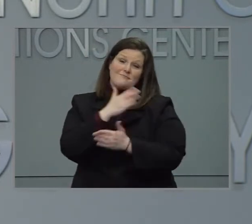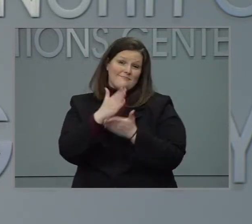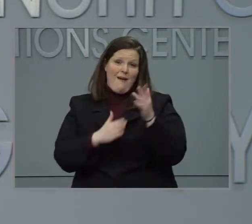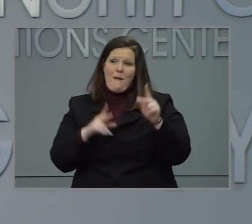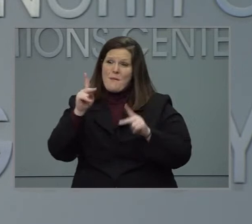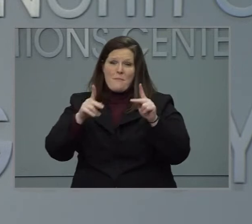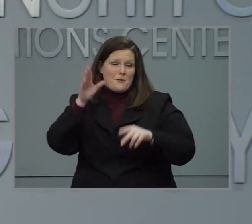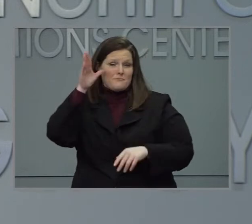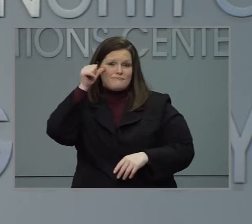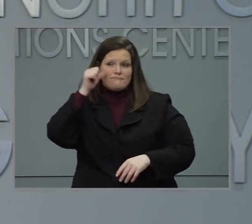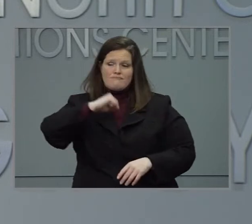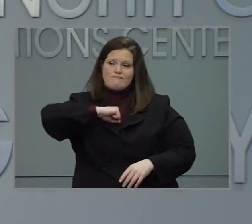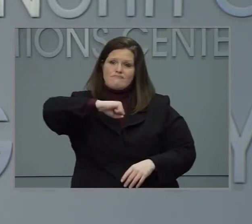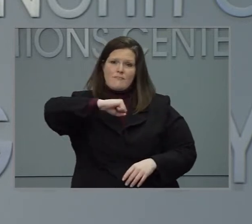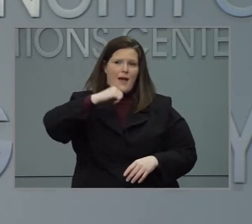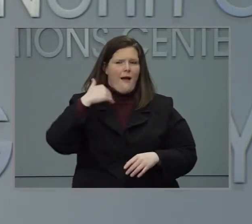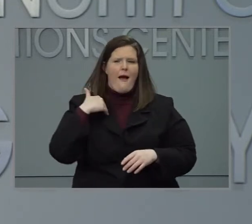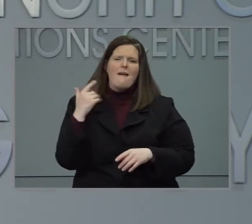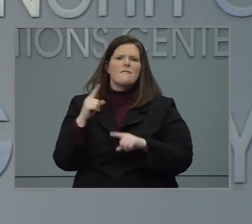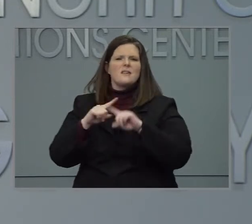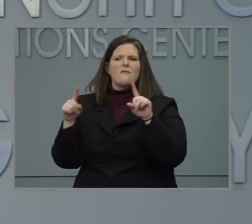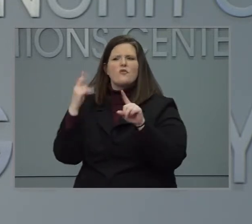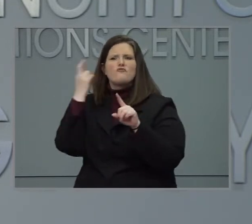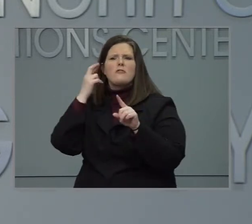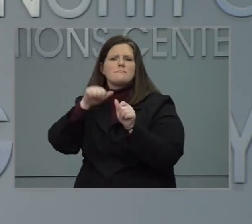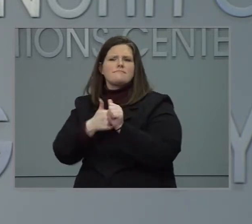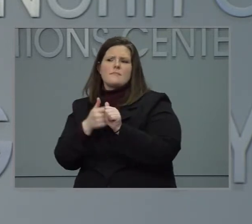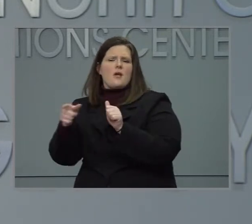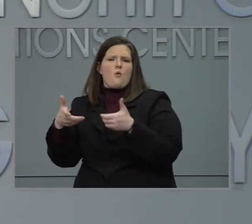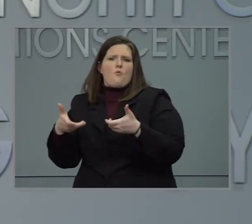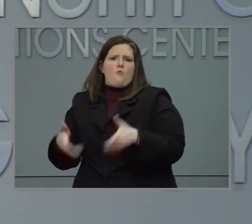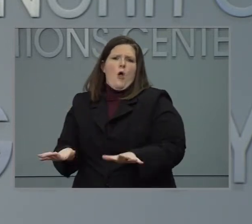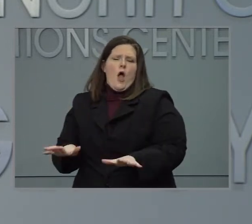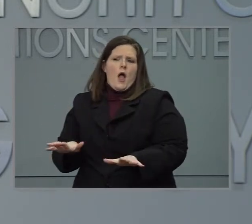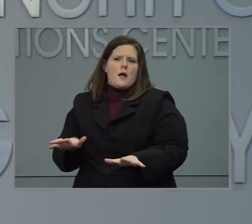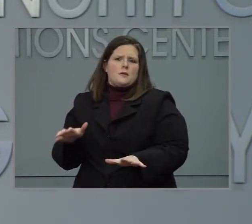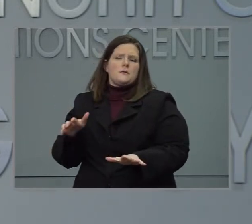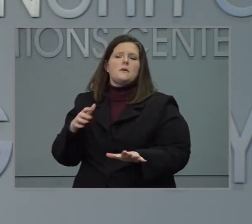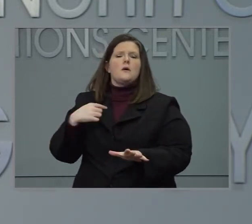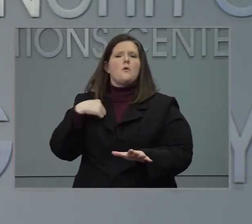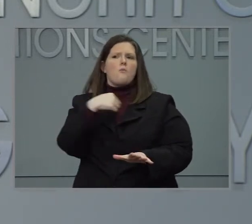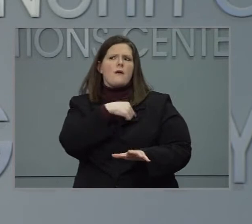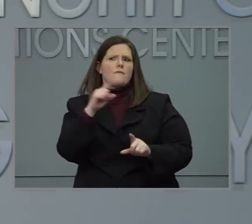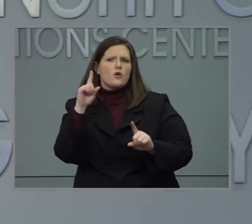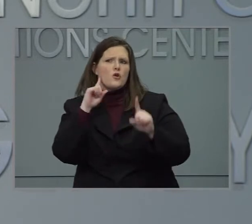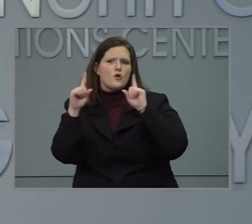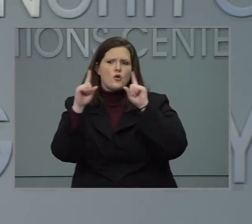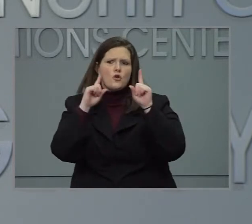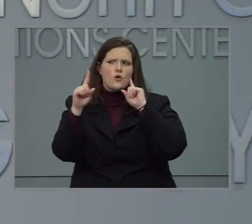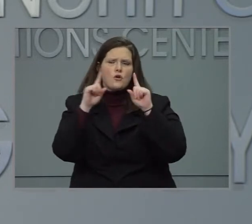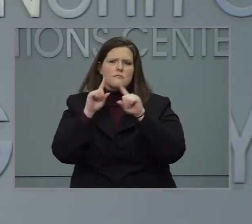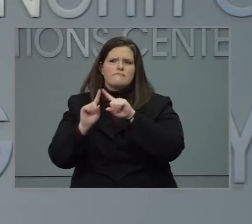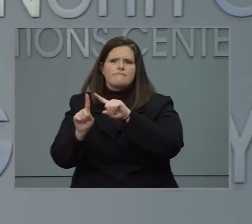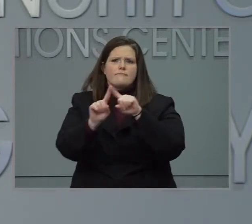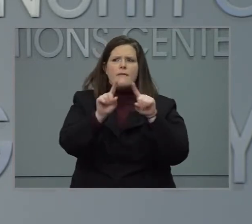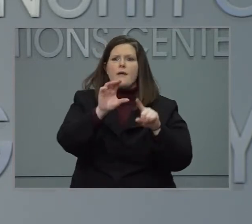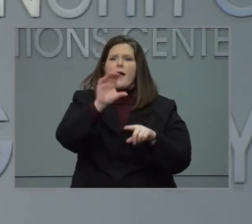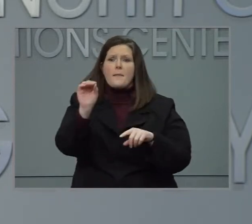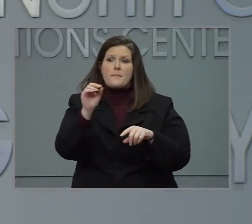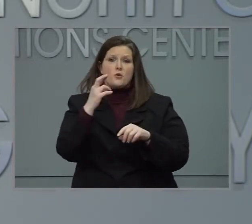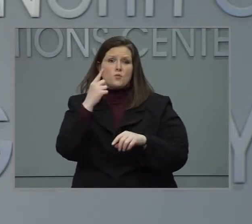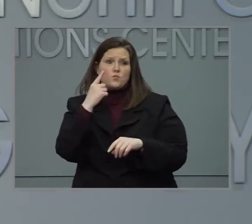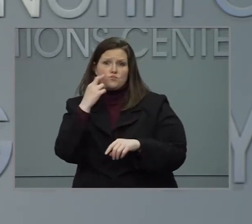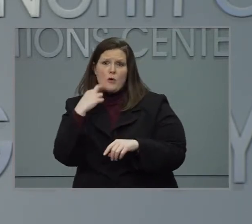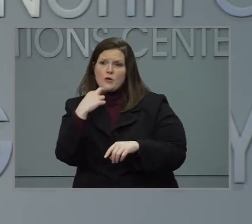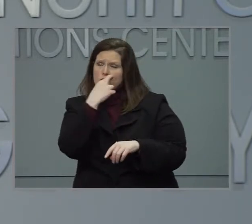get the vaccine because for various reasons they don't want it. But we're hearing that some companies such as restaurants are now